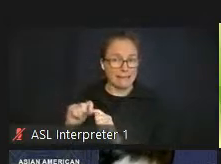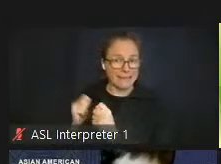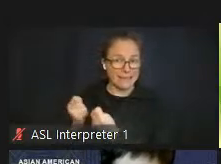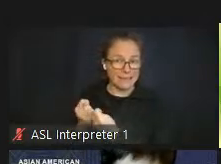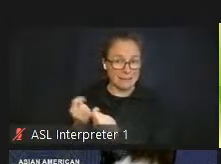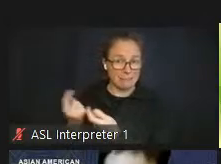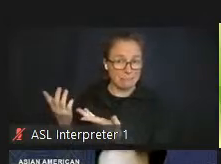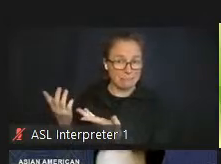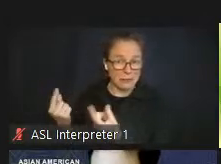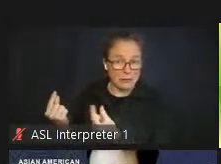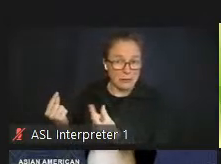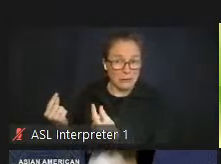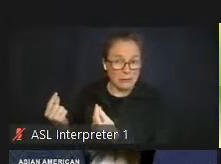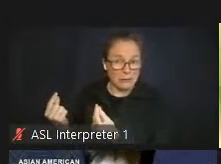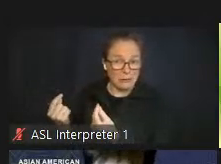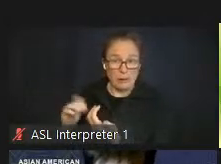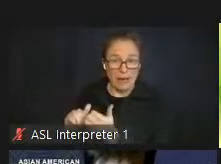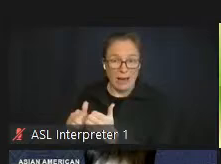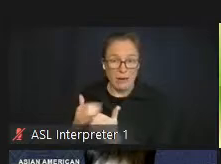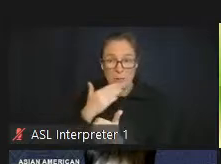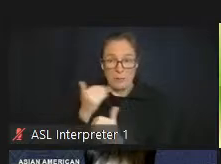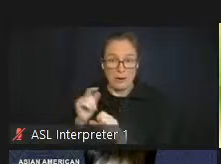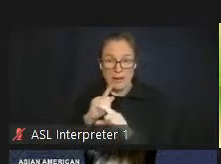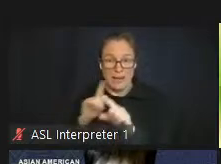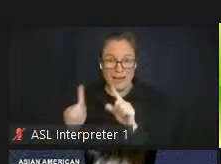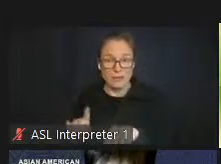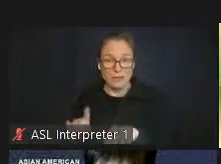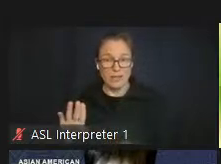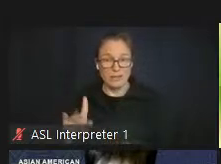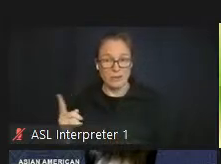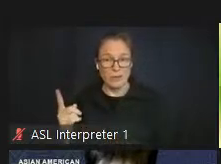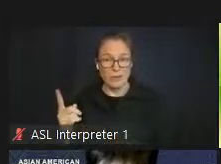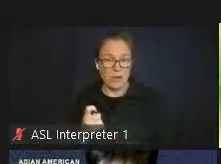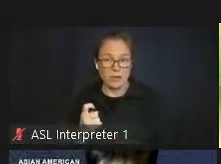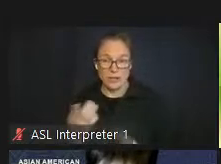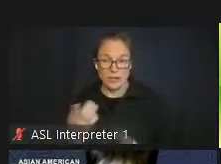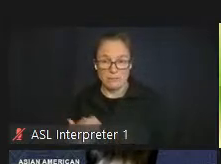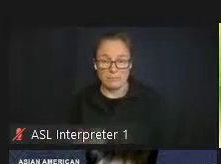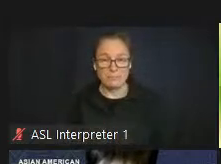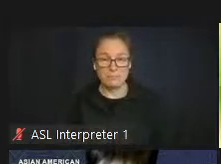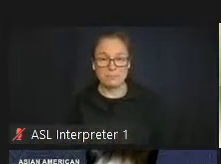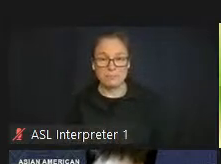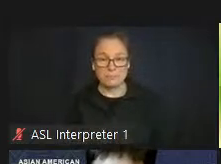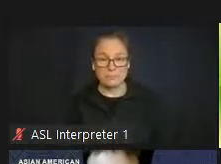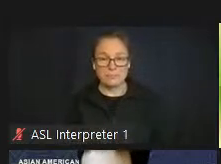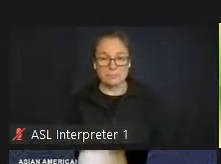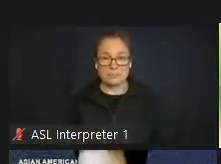more robustly answer that question, but those are on the top of my head, Commissioner Rogers.